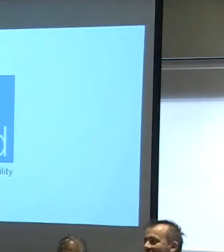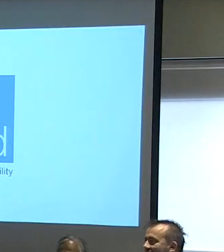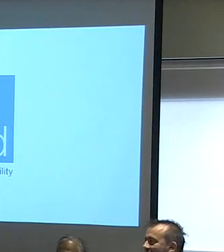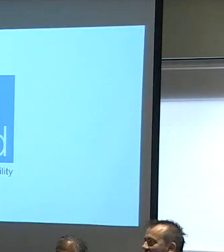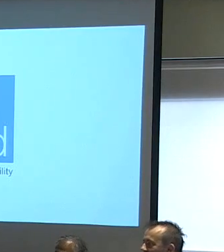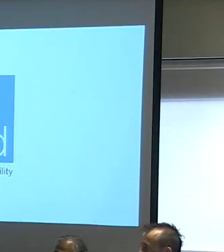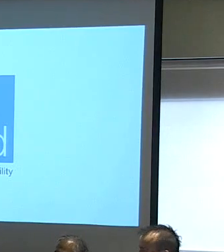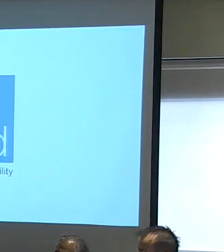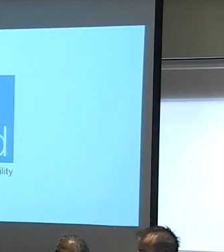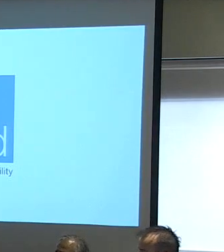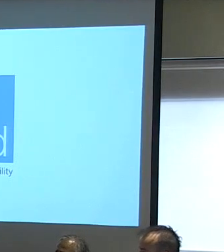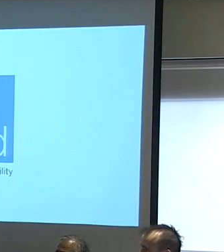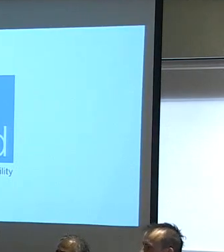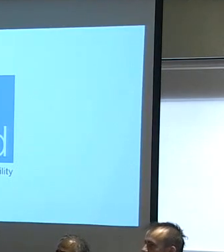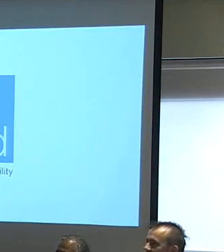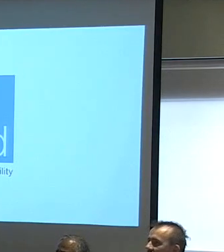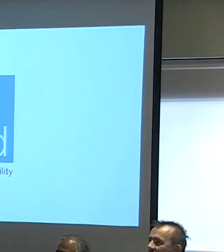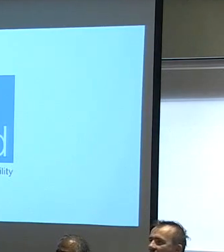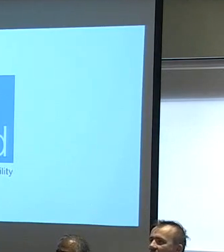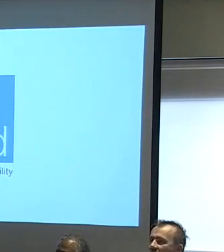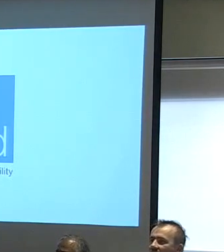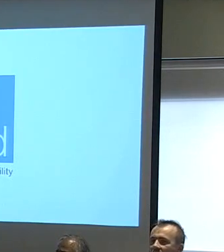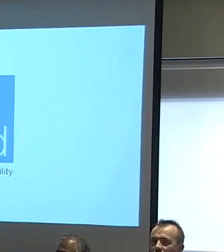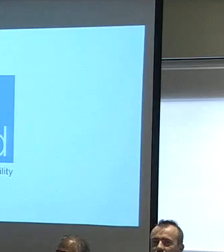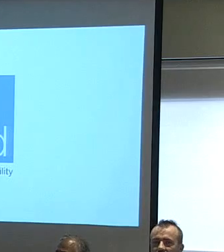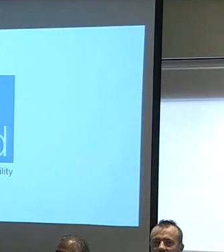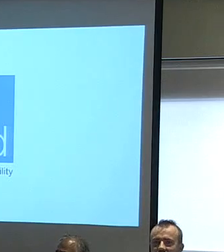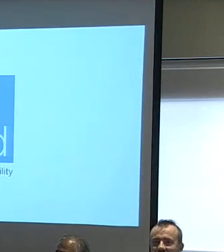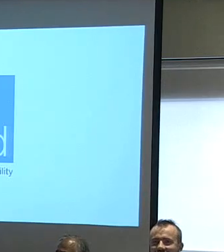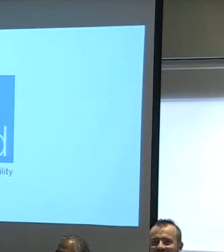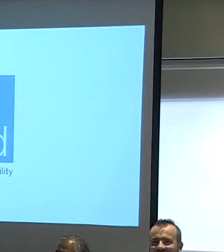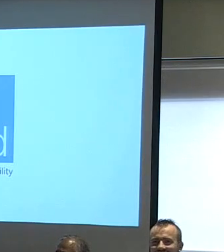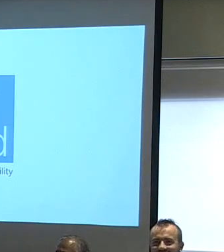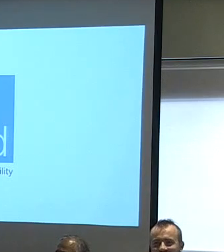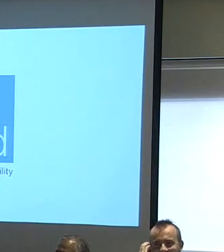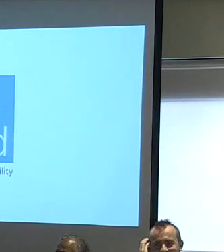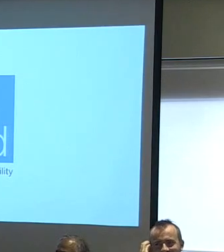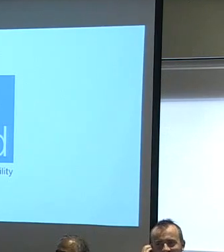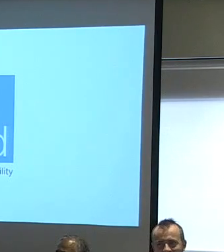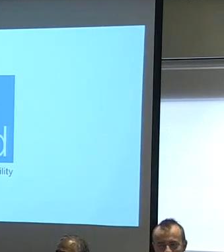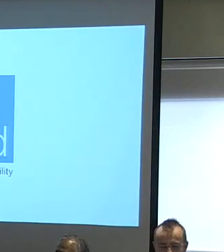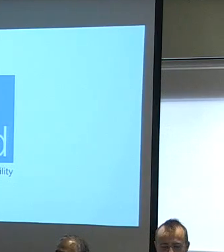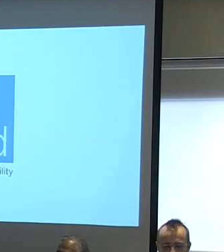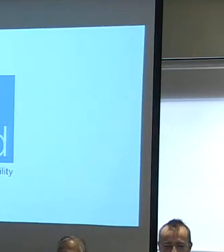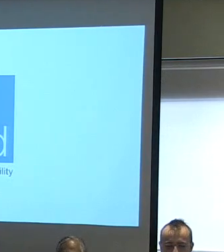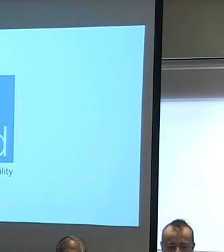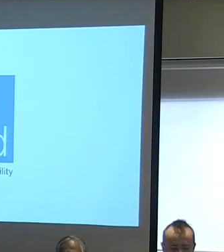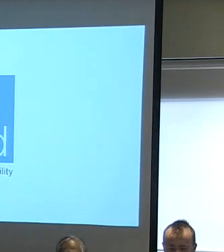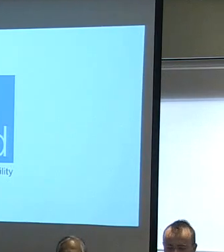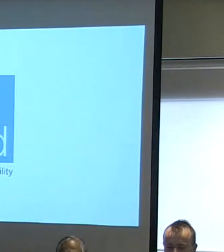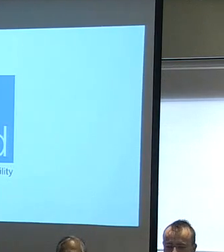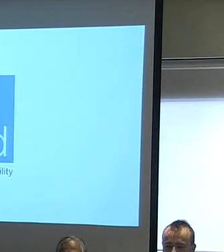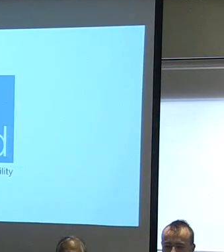I'm told that we've reached quorum, which is good. That's the third year running we've done that at our first meeting.